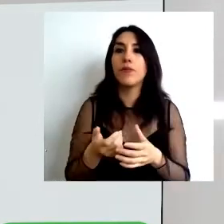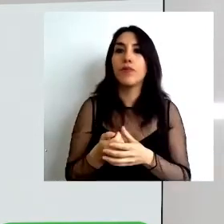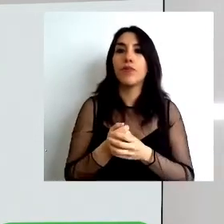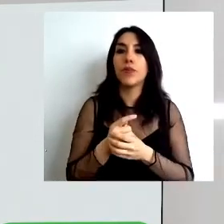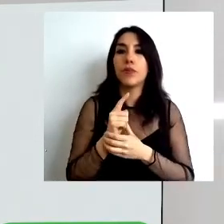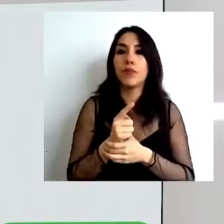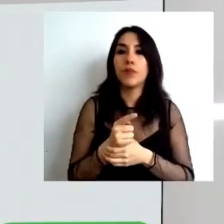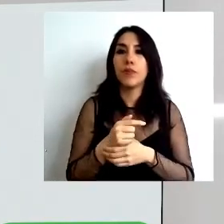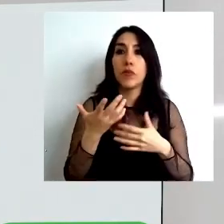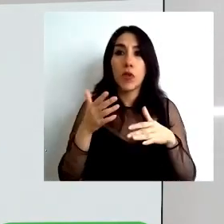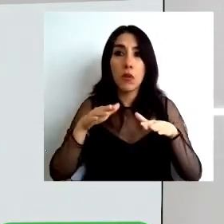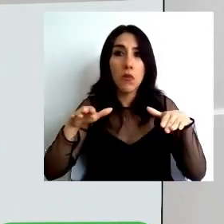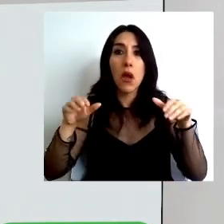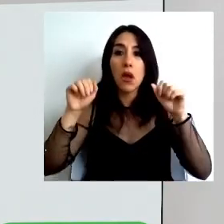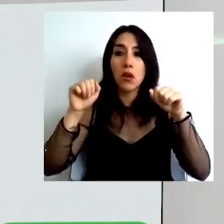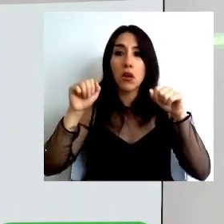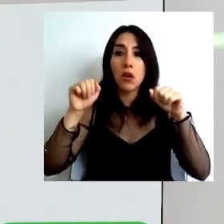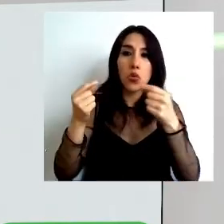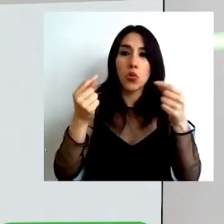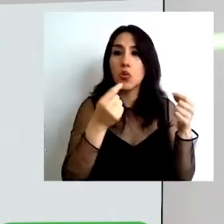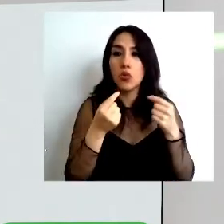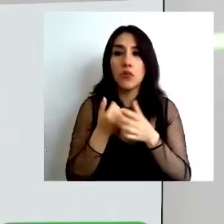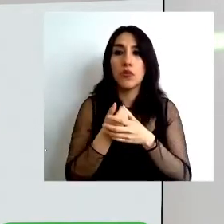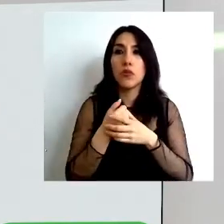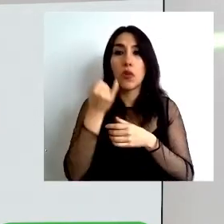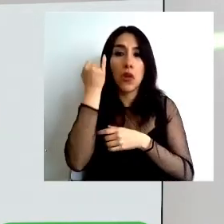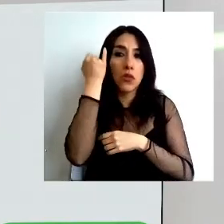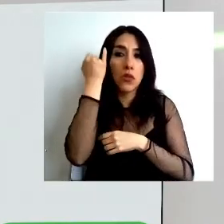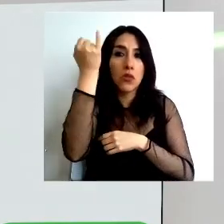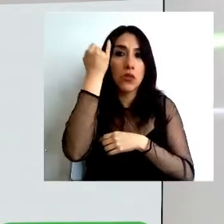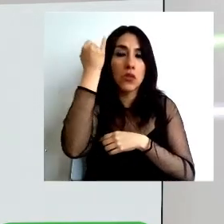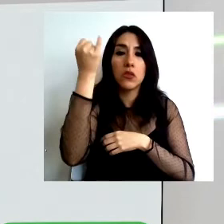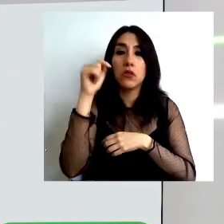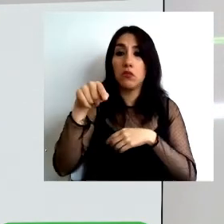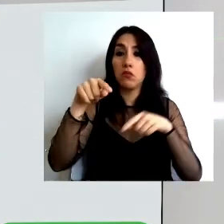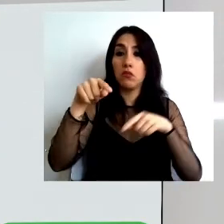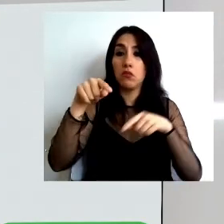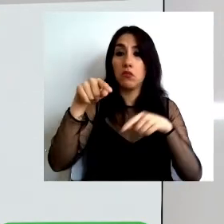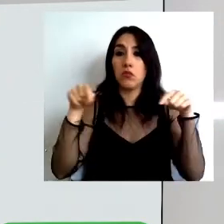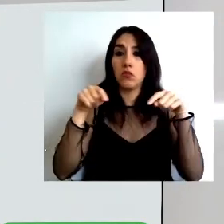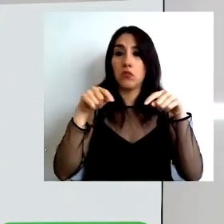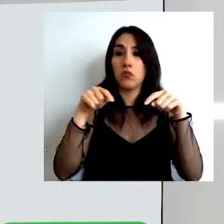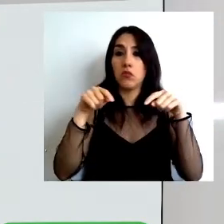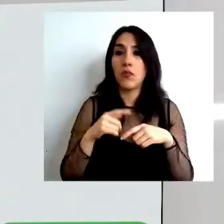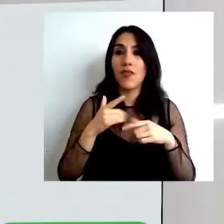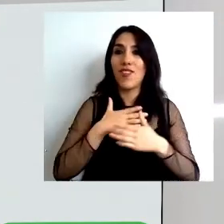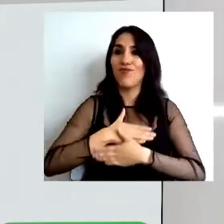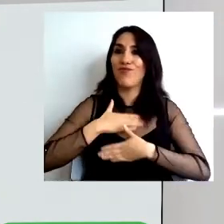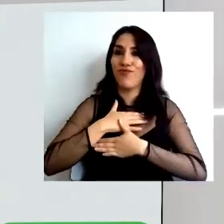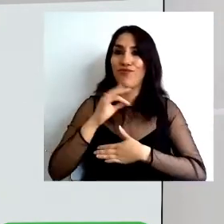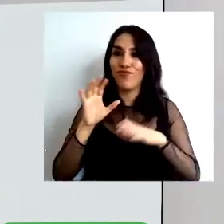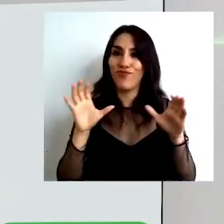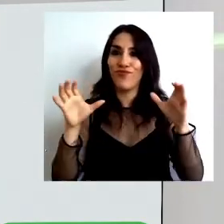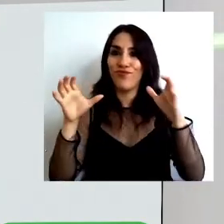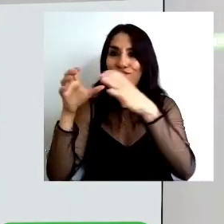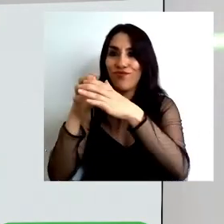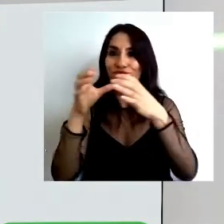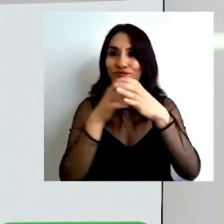communities. They were quite successful in doing this. They grew, they mobilized more funding, more resources,